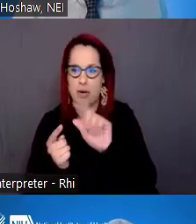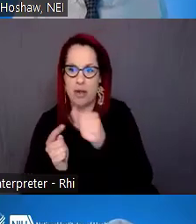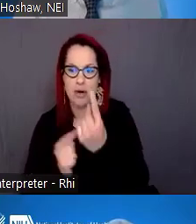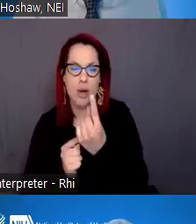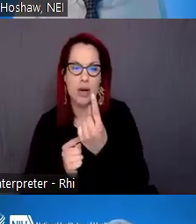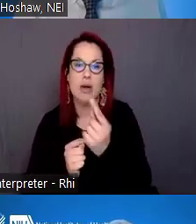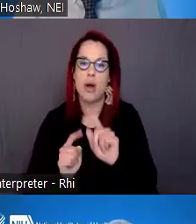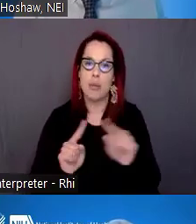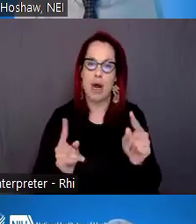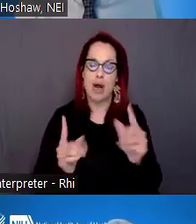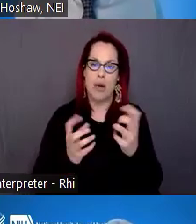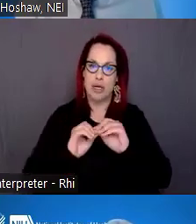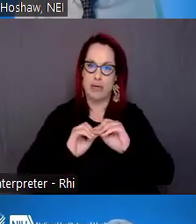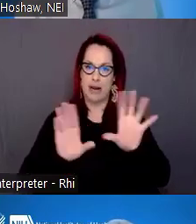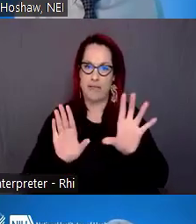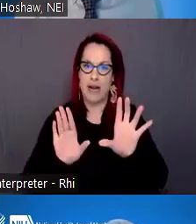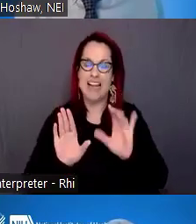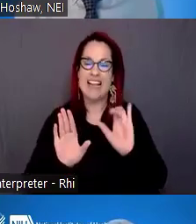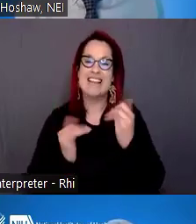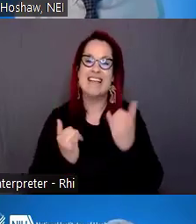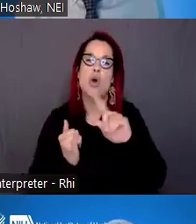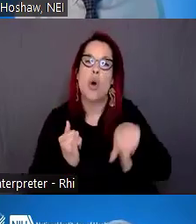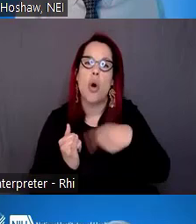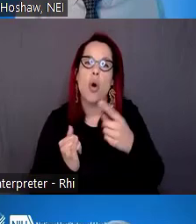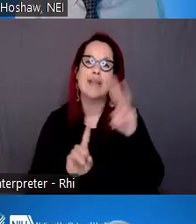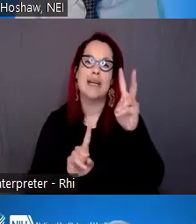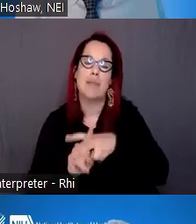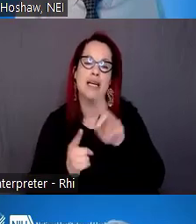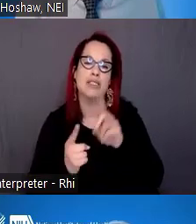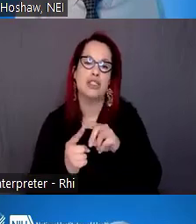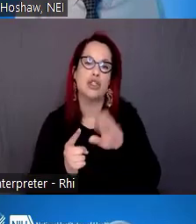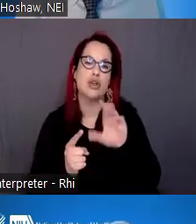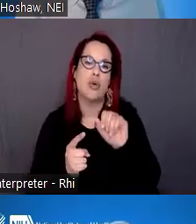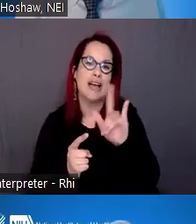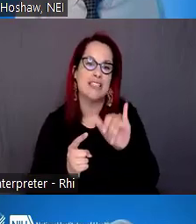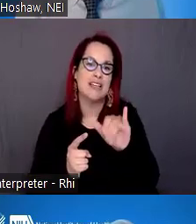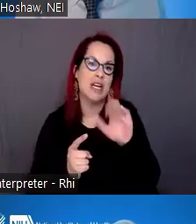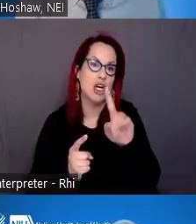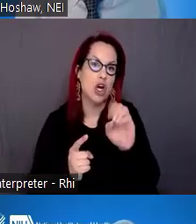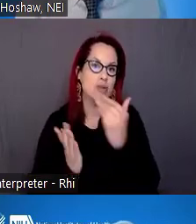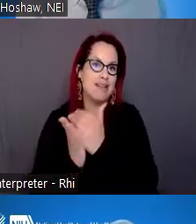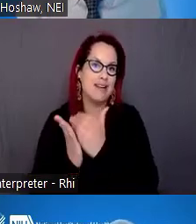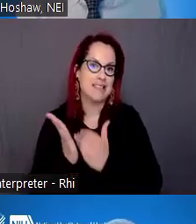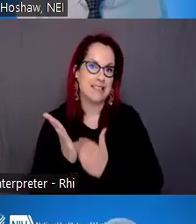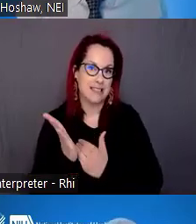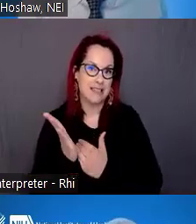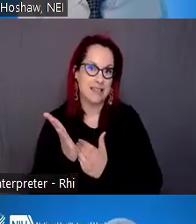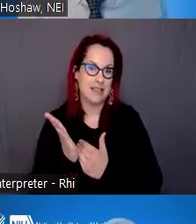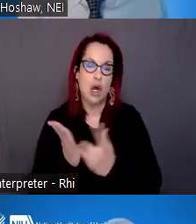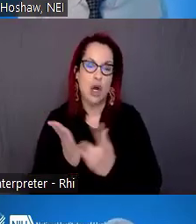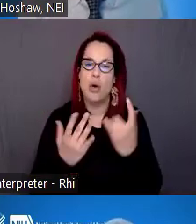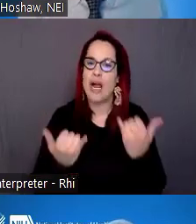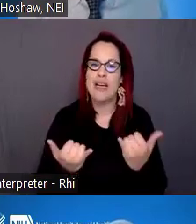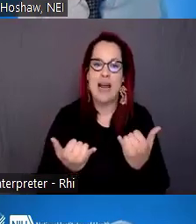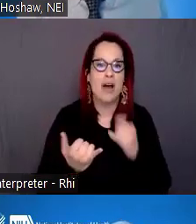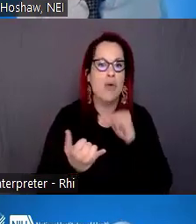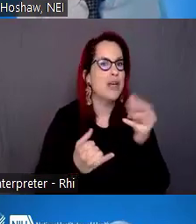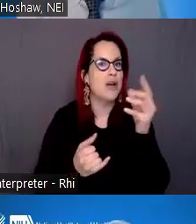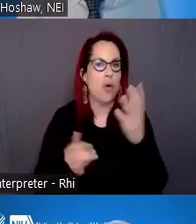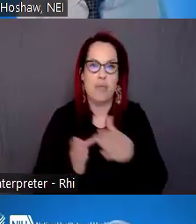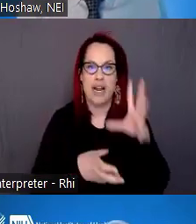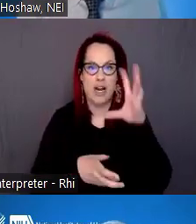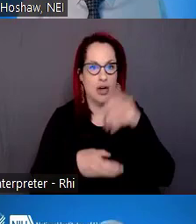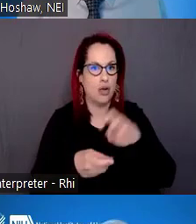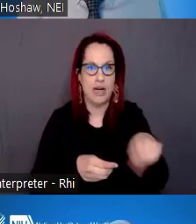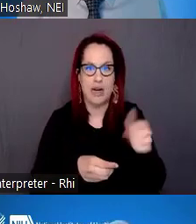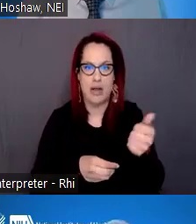this only applies to the activity codes that are listed. And there aren't plans at this time, at least, to include others.